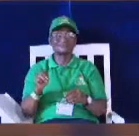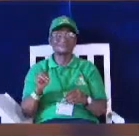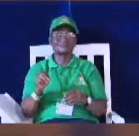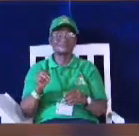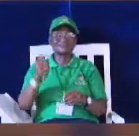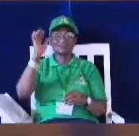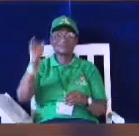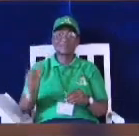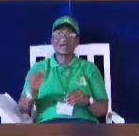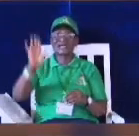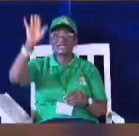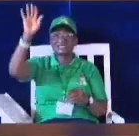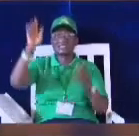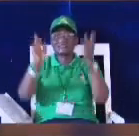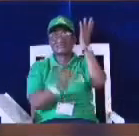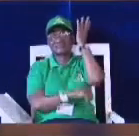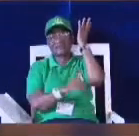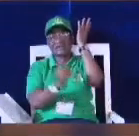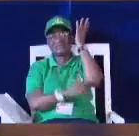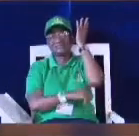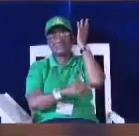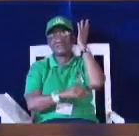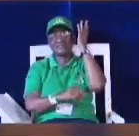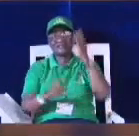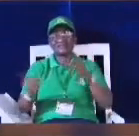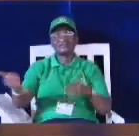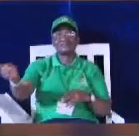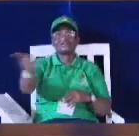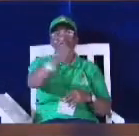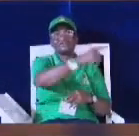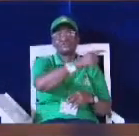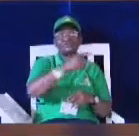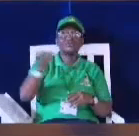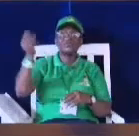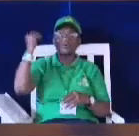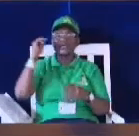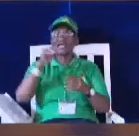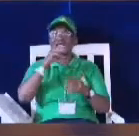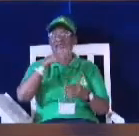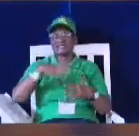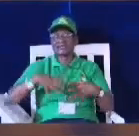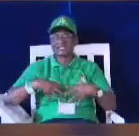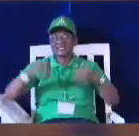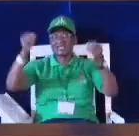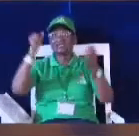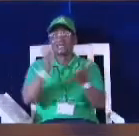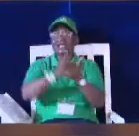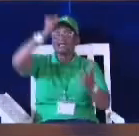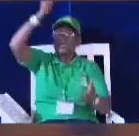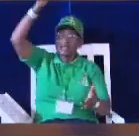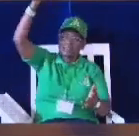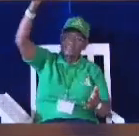By his stripes, you were healed.